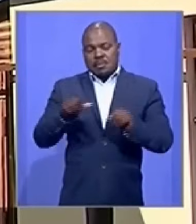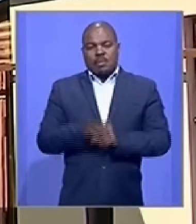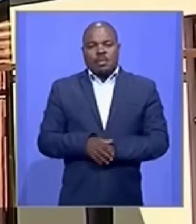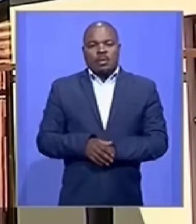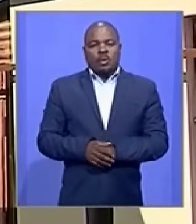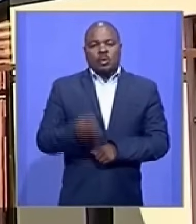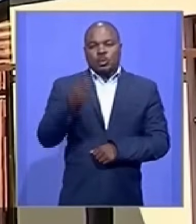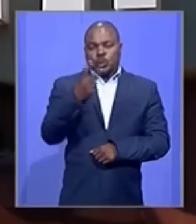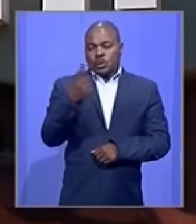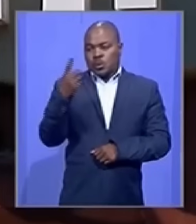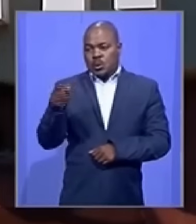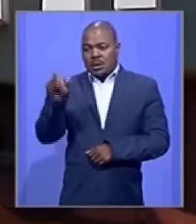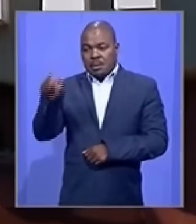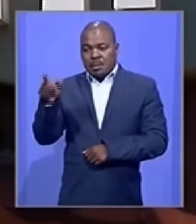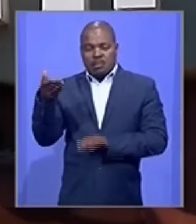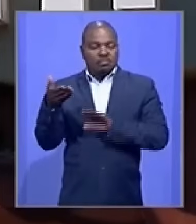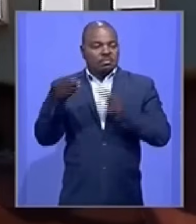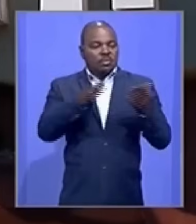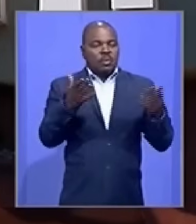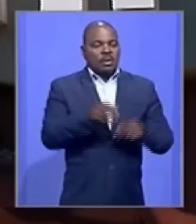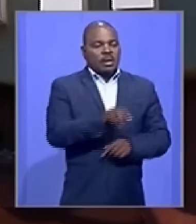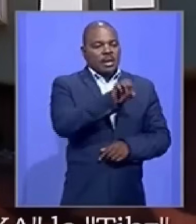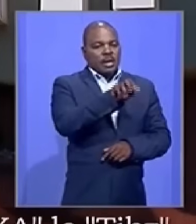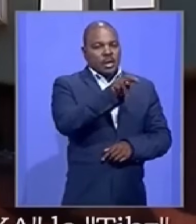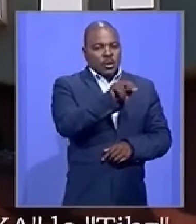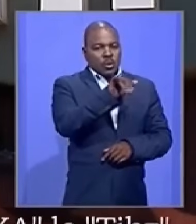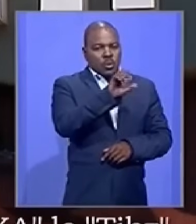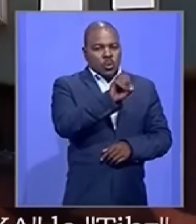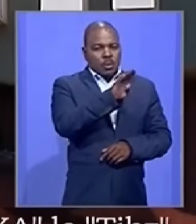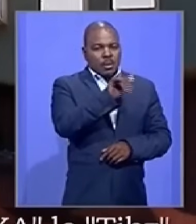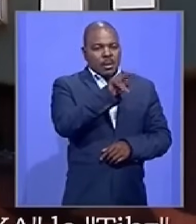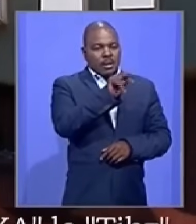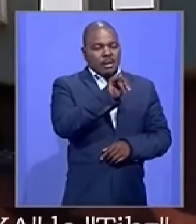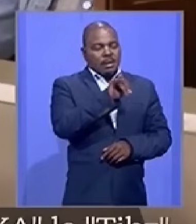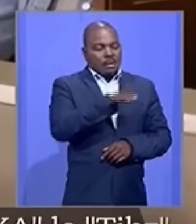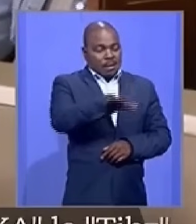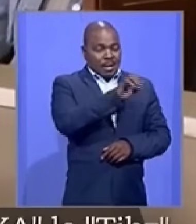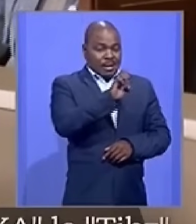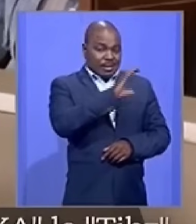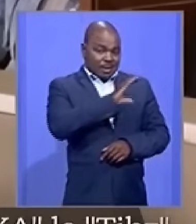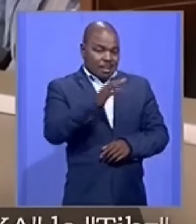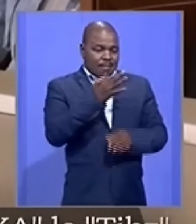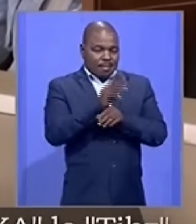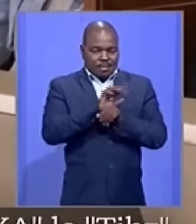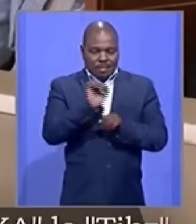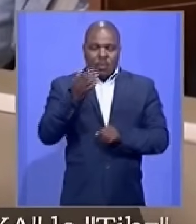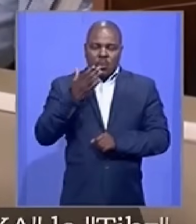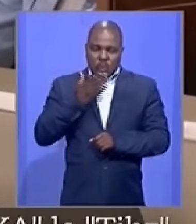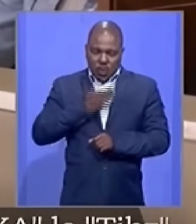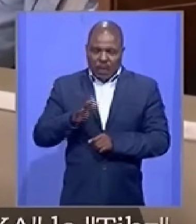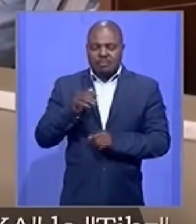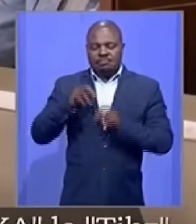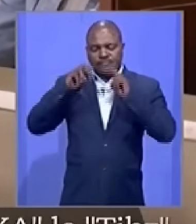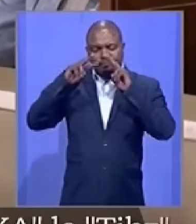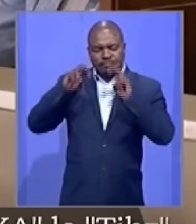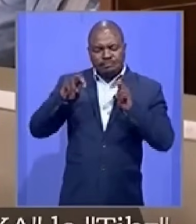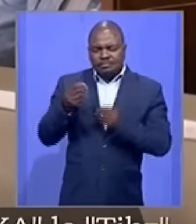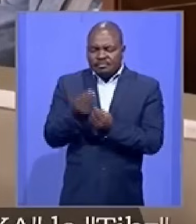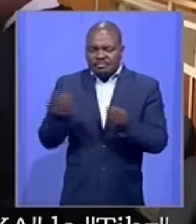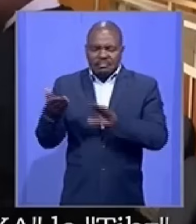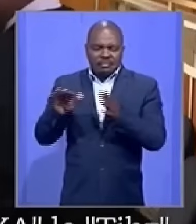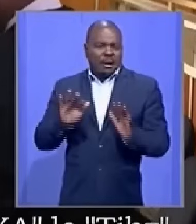20 motsomong tse hlokaletseng tameneng ya Enyobeni Eastern Cape ba batla ho akofiswa diphuputso tsa sesosa sa lefu la